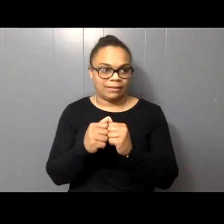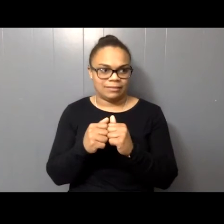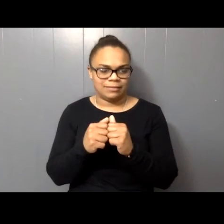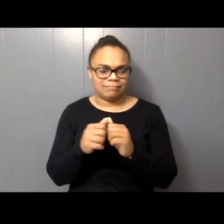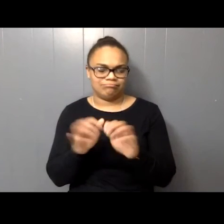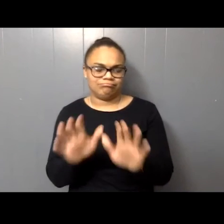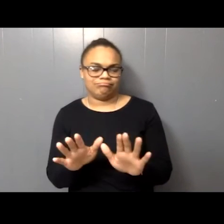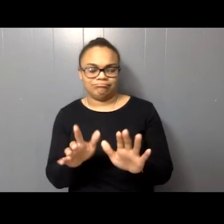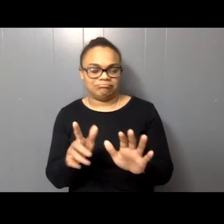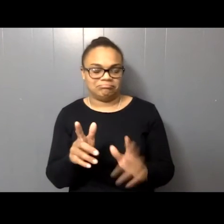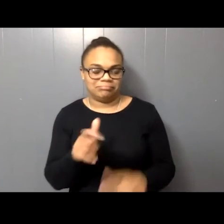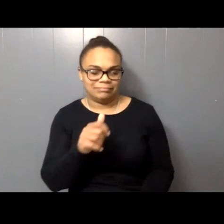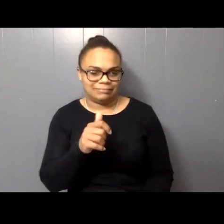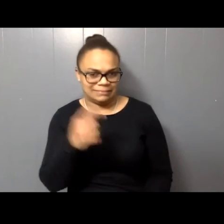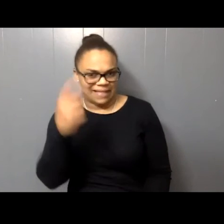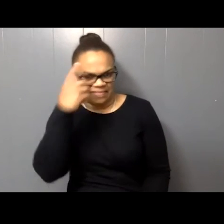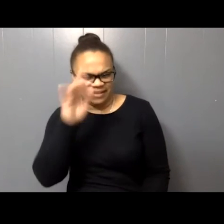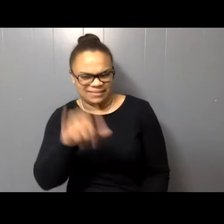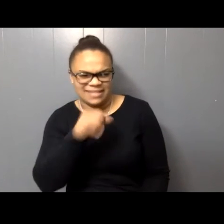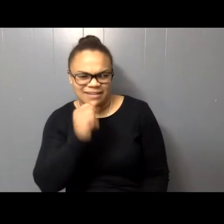that's true. Um